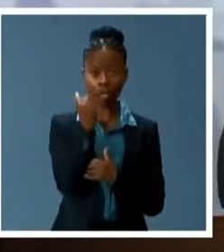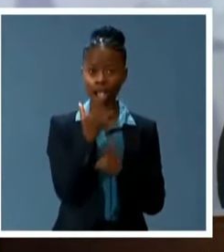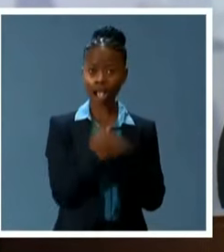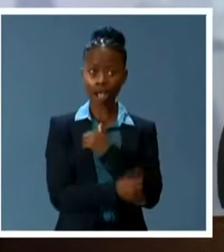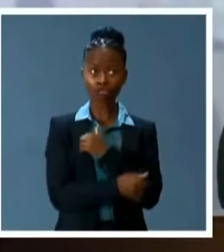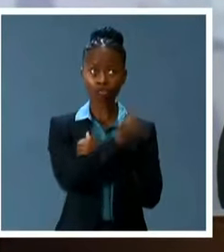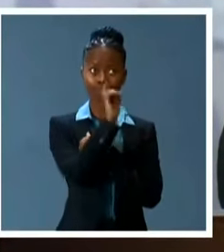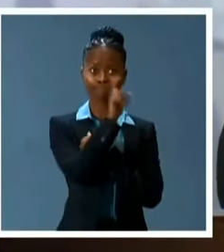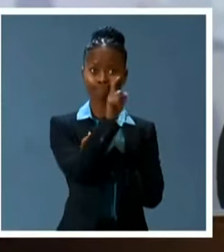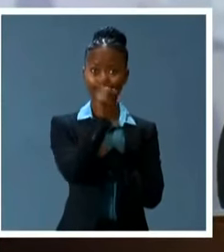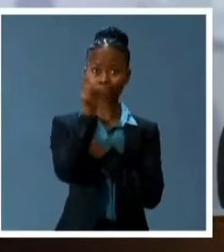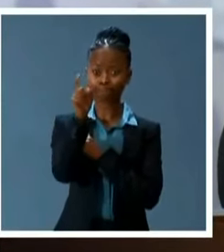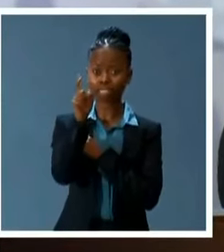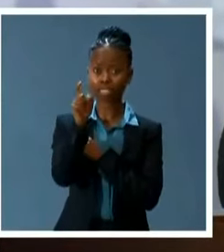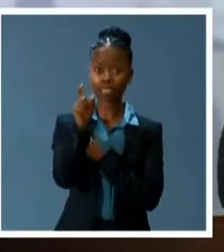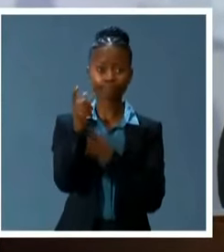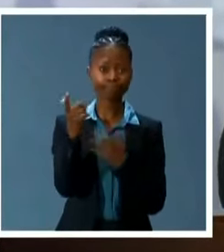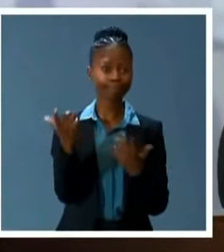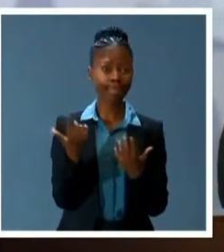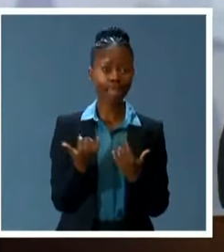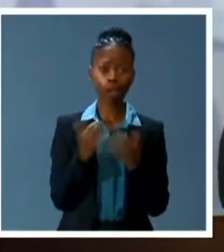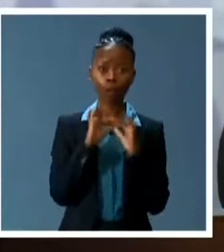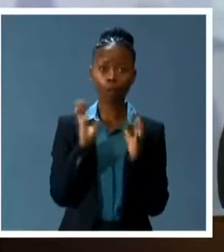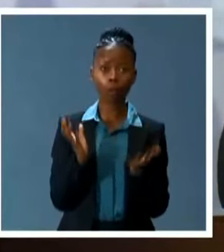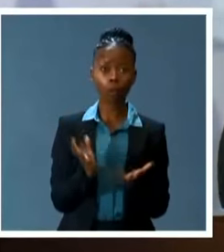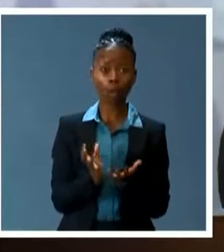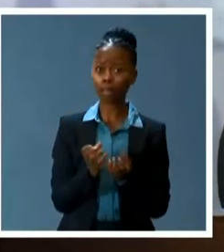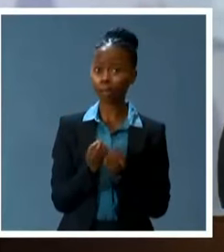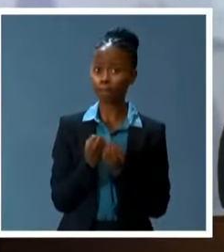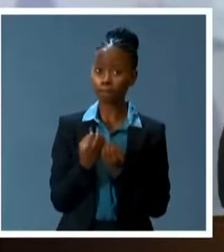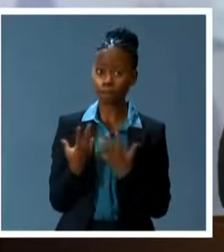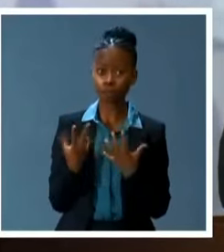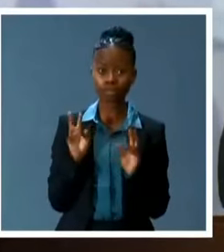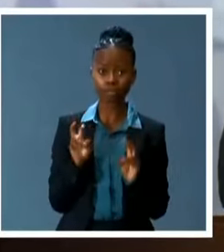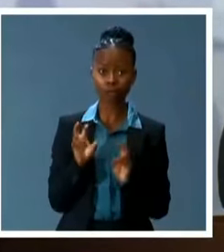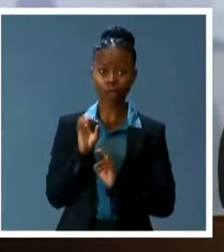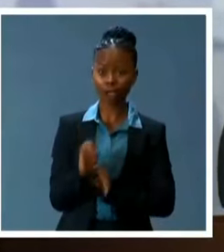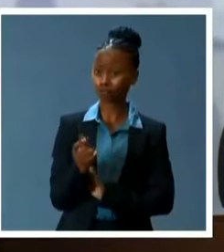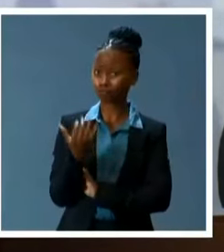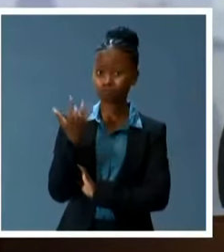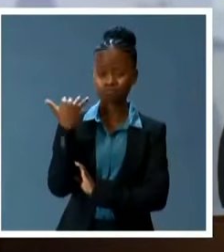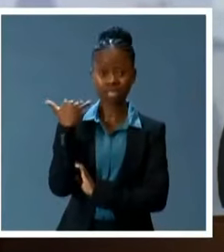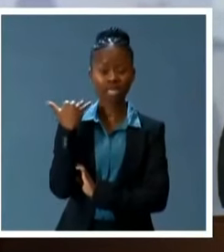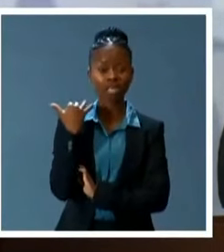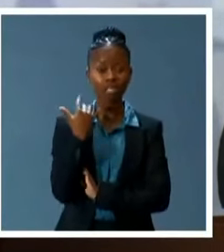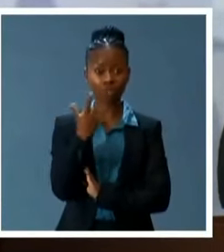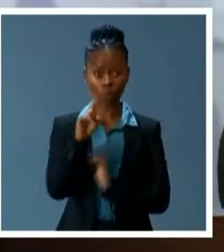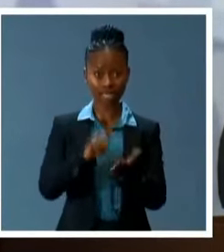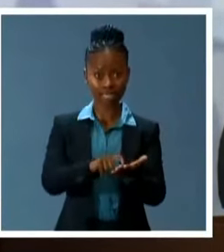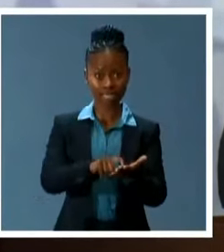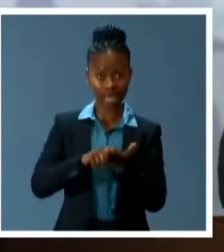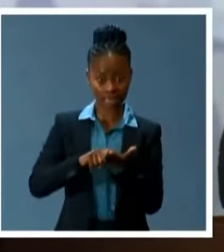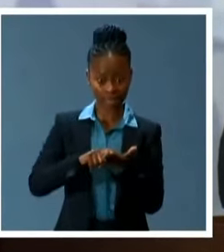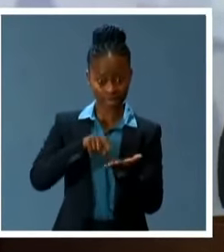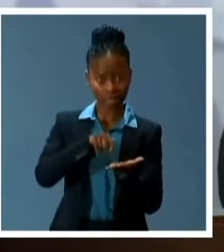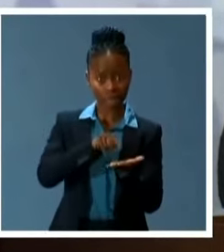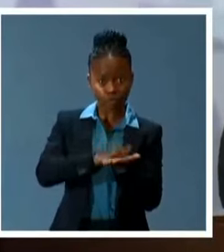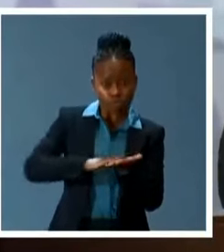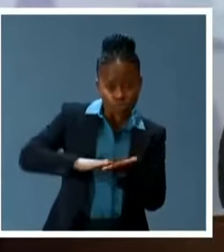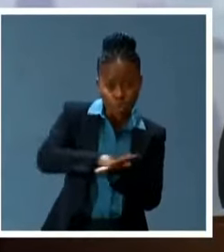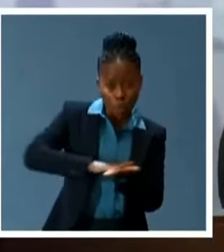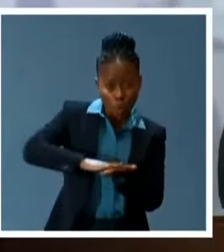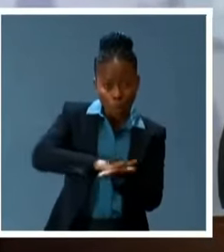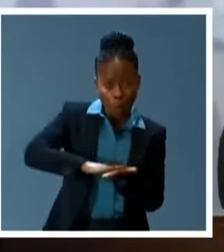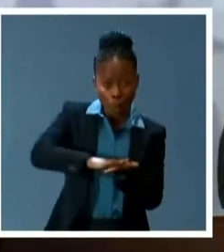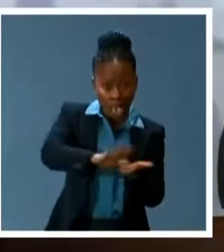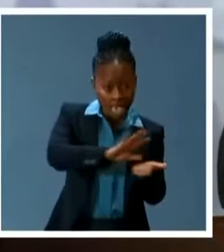the global south faced decades ago. Secretary General, are debt write-offs possible as we move